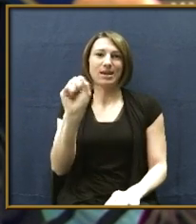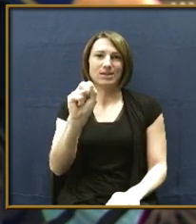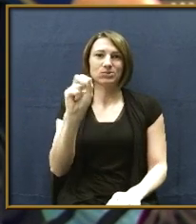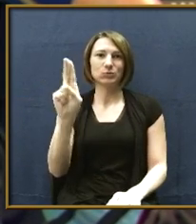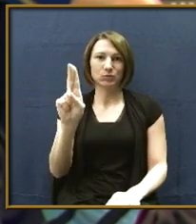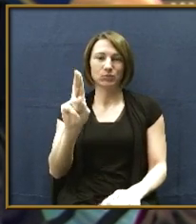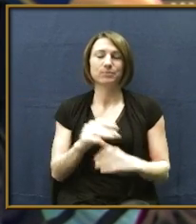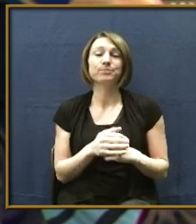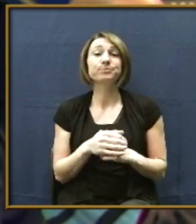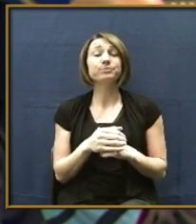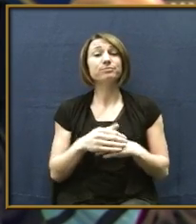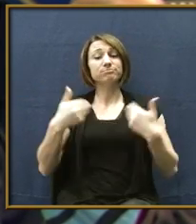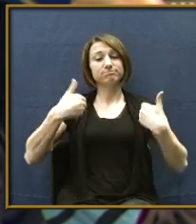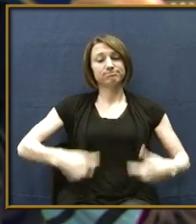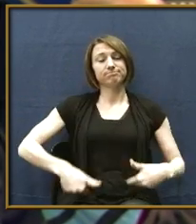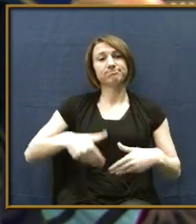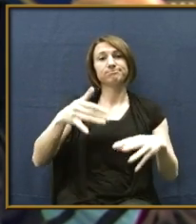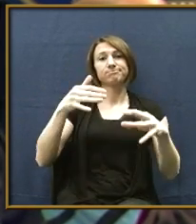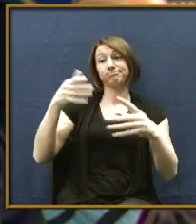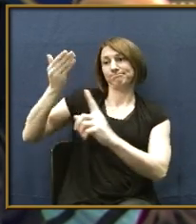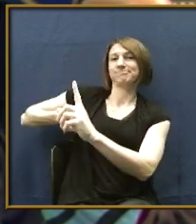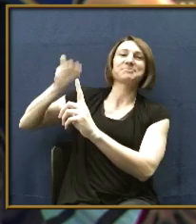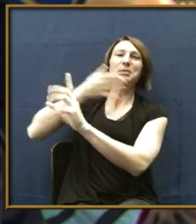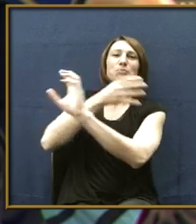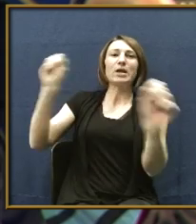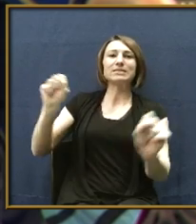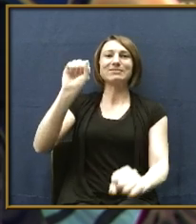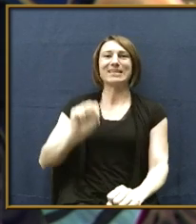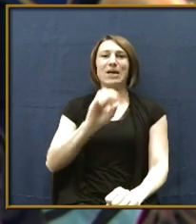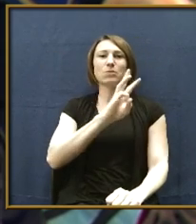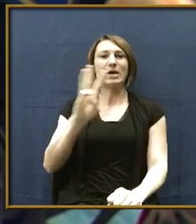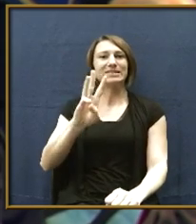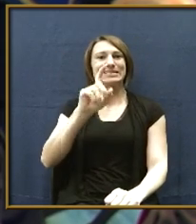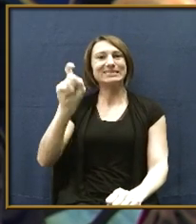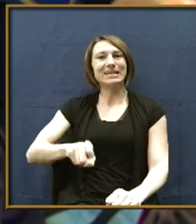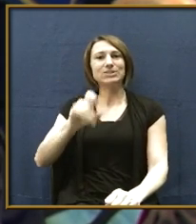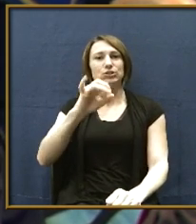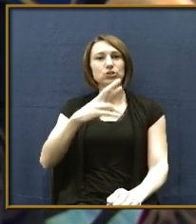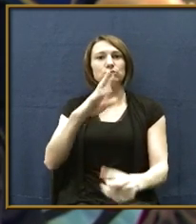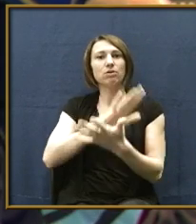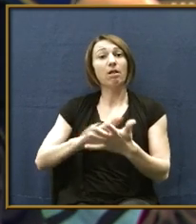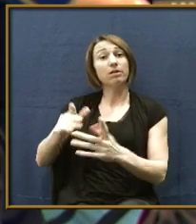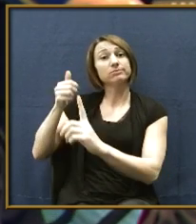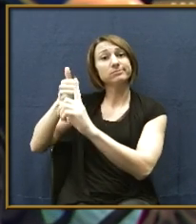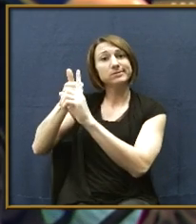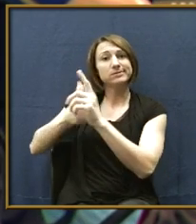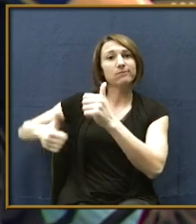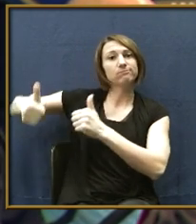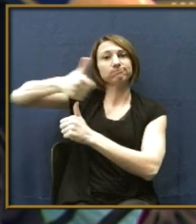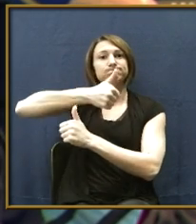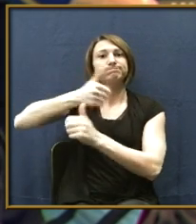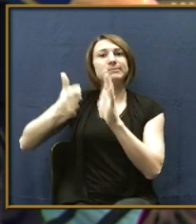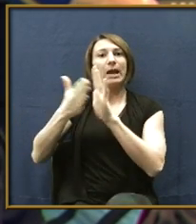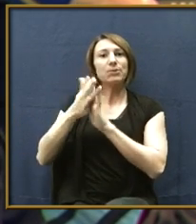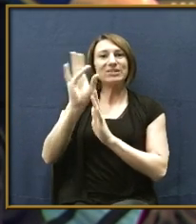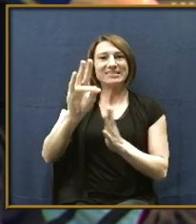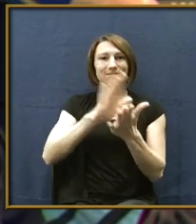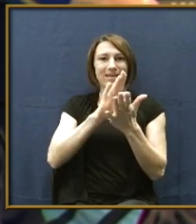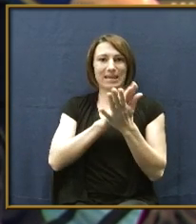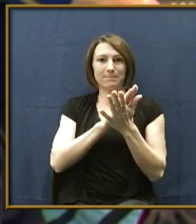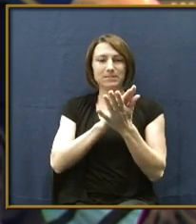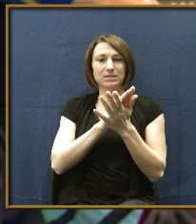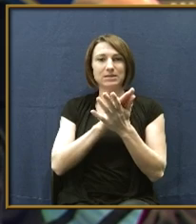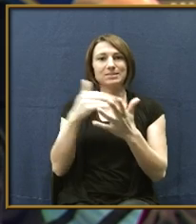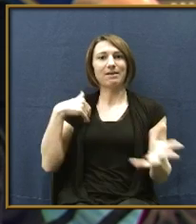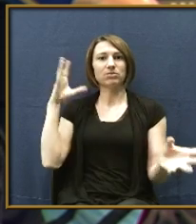As the president of Southwest Texas Junior College, Dr. Gonzalez oversees operations of 7 campuses with